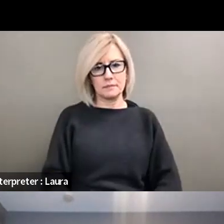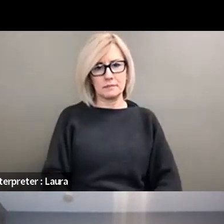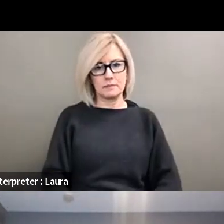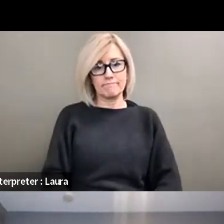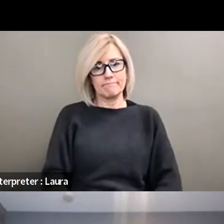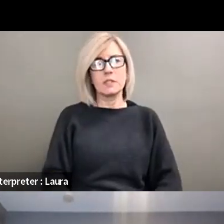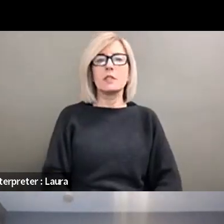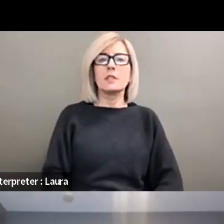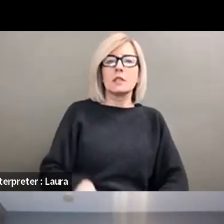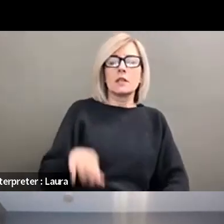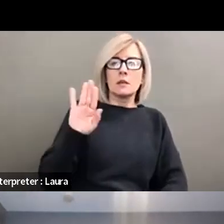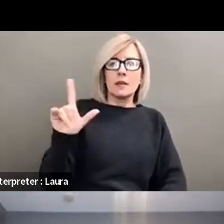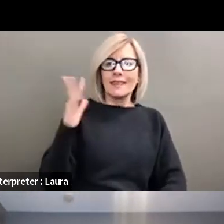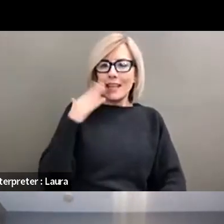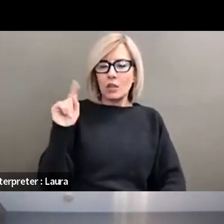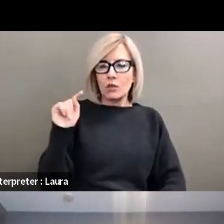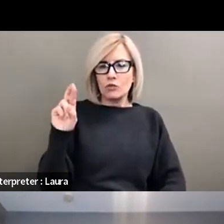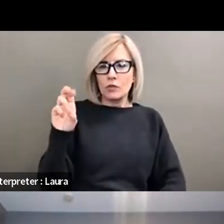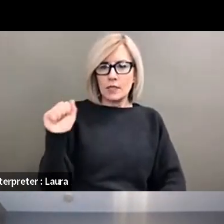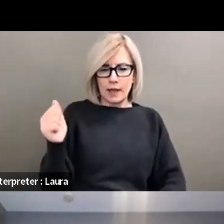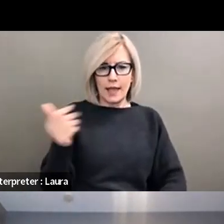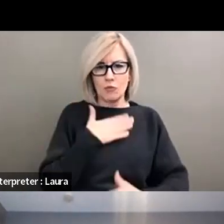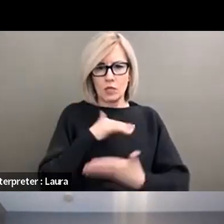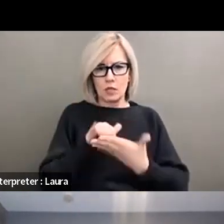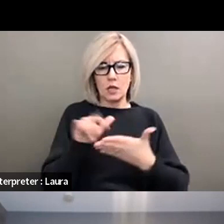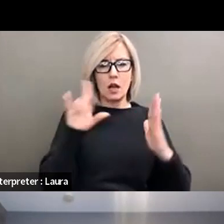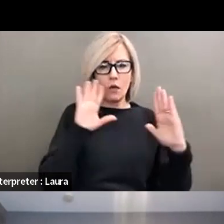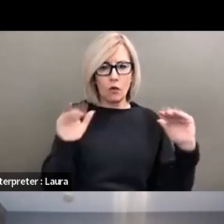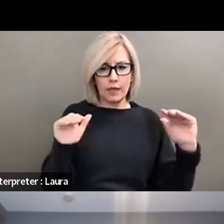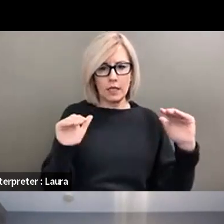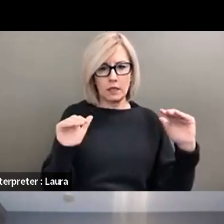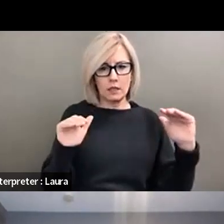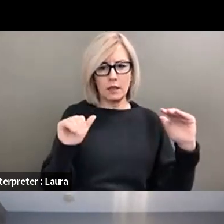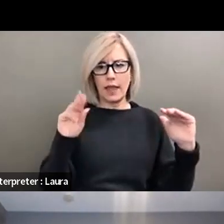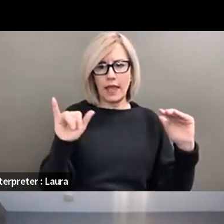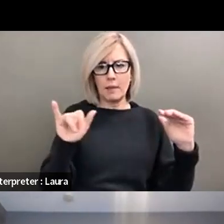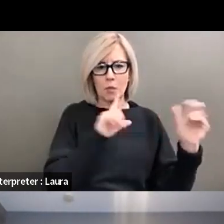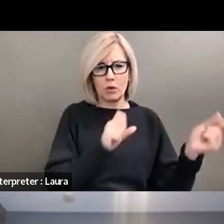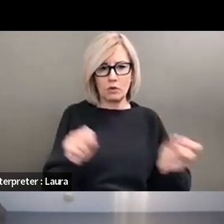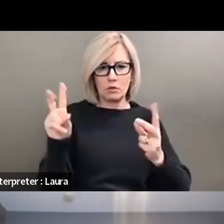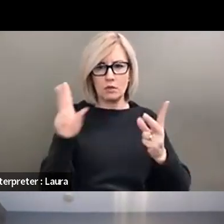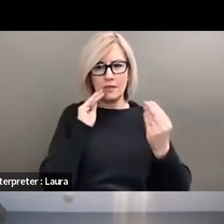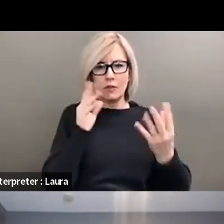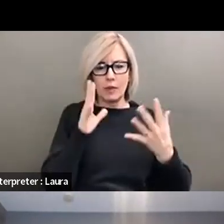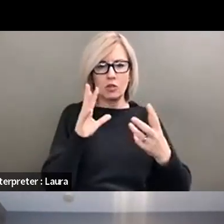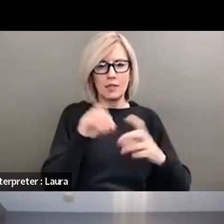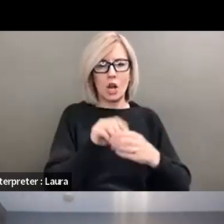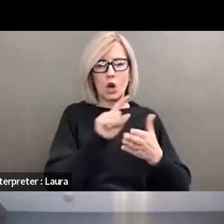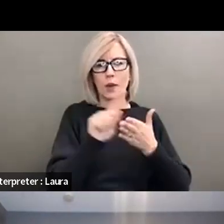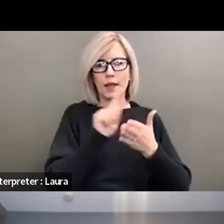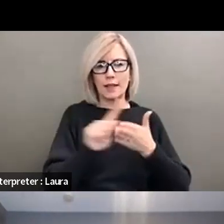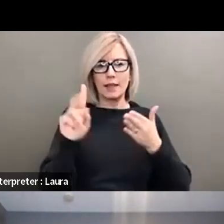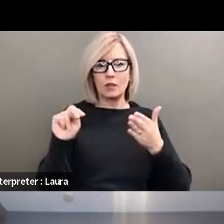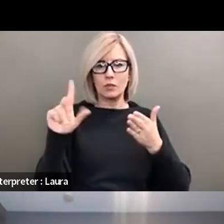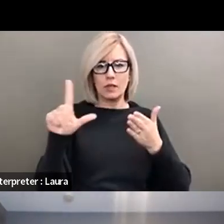So Thank you, Teresa. I appreciate that, and hopefully Amy will put some information in our weekly newsletter